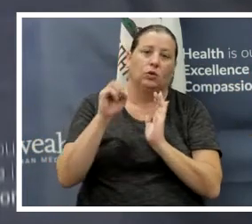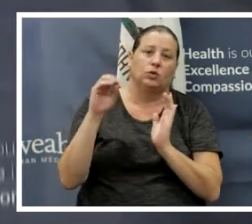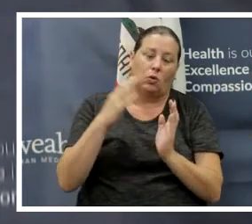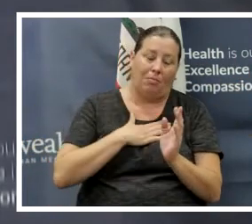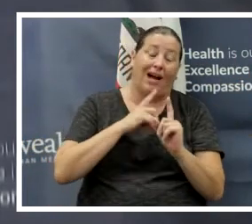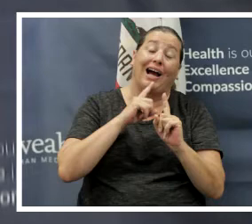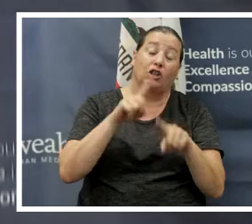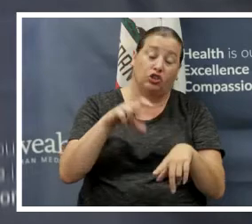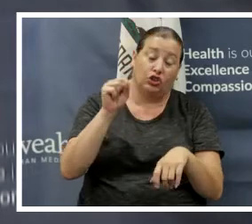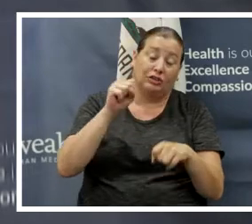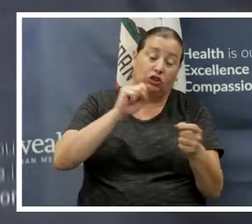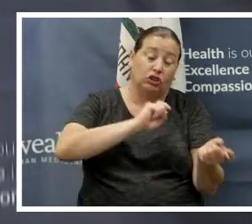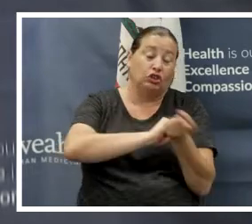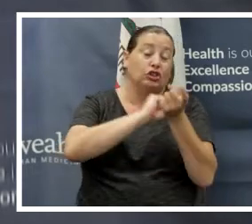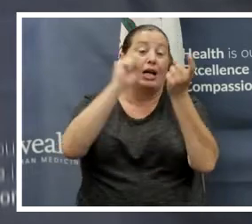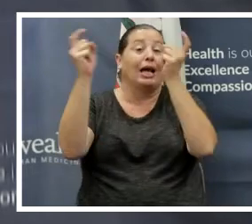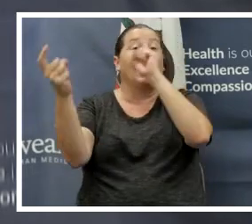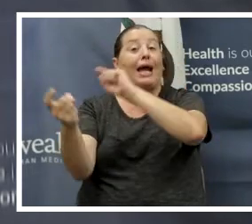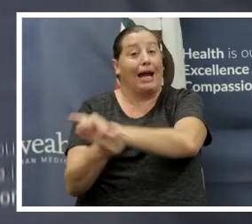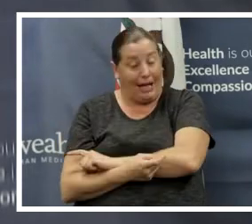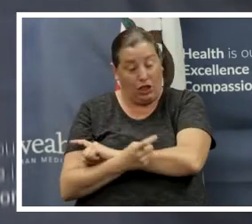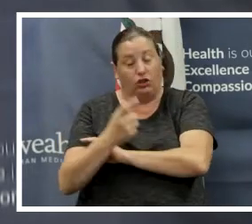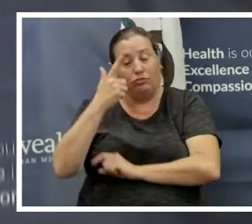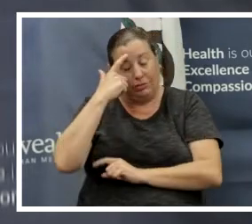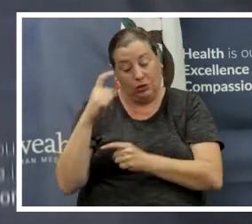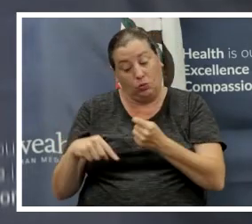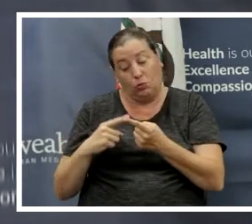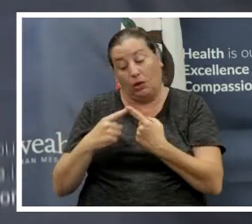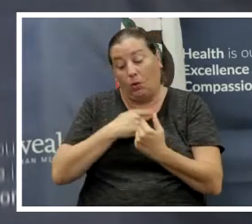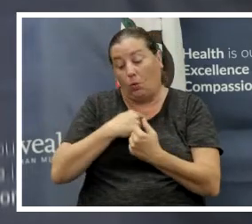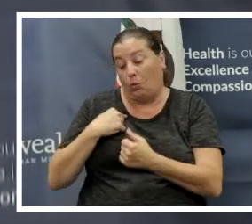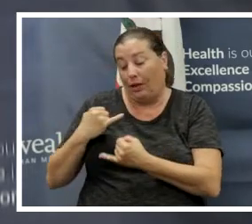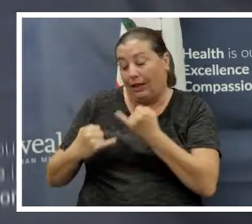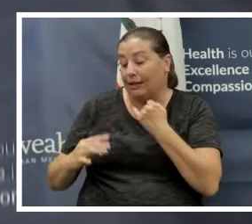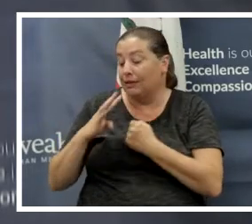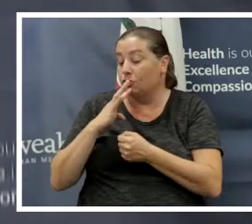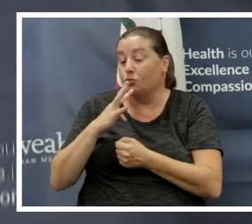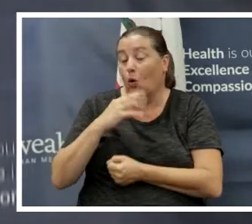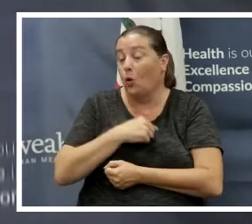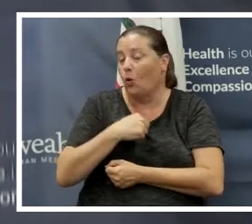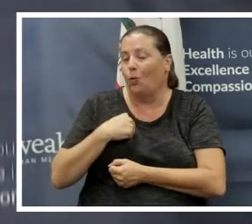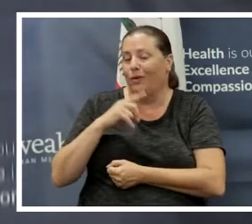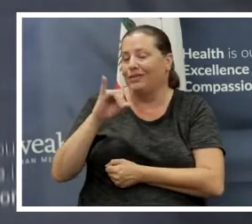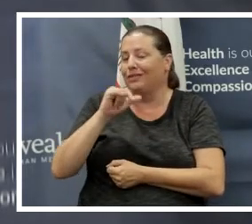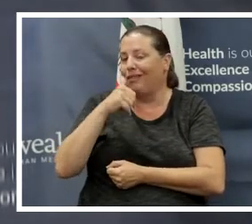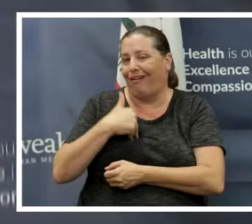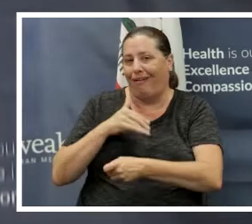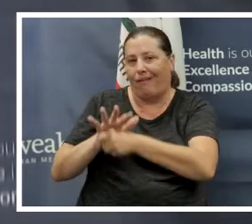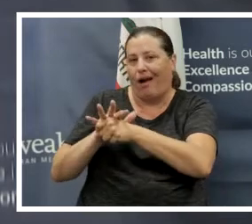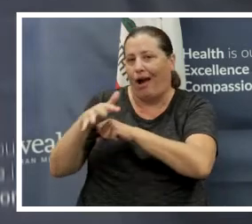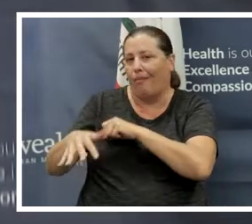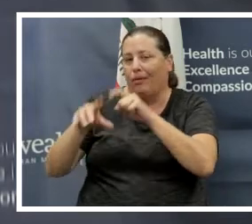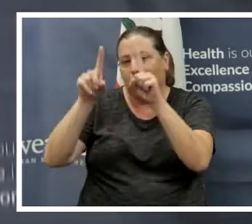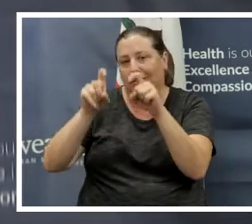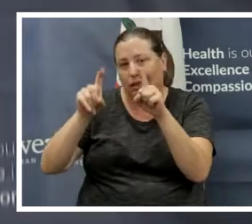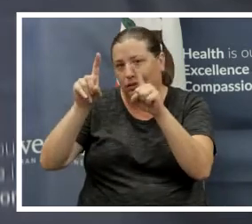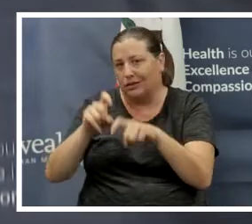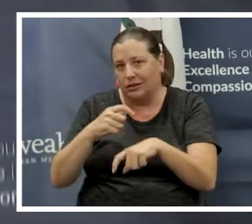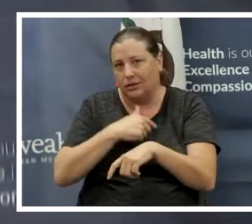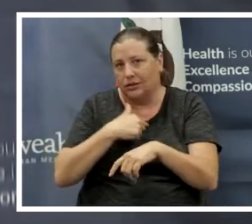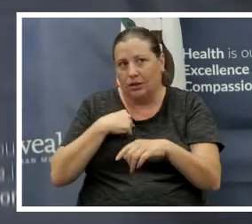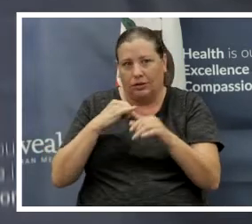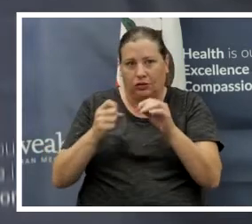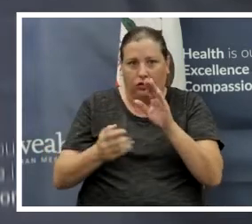changed dramatically because when we last spoke, we did not have ample testing supplies. We really were just running on the